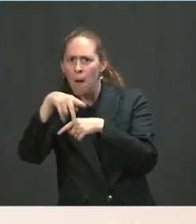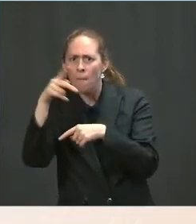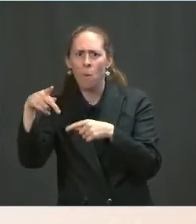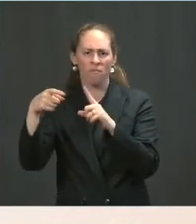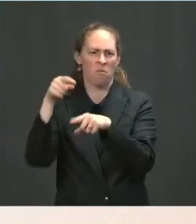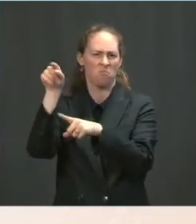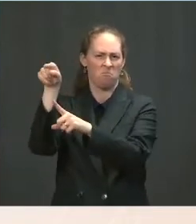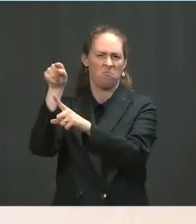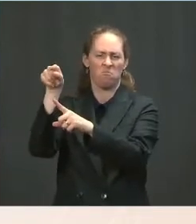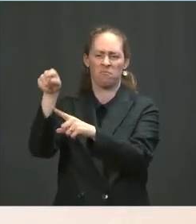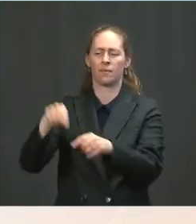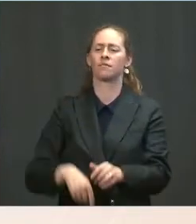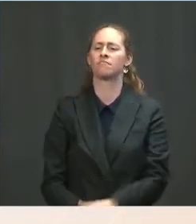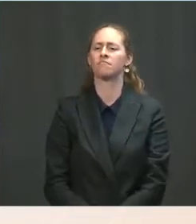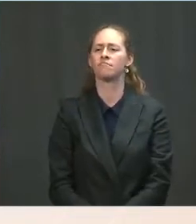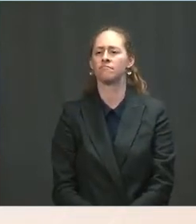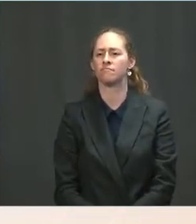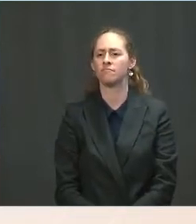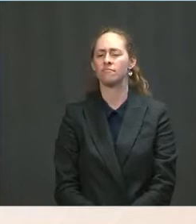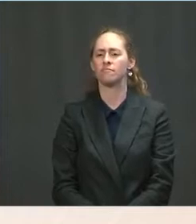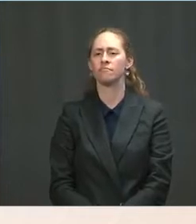that specific